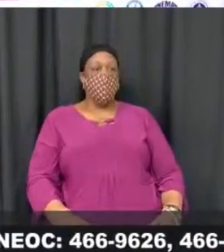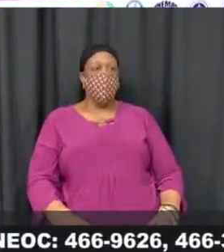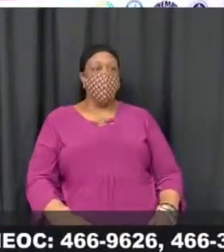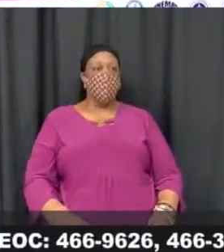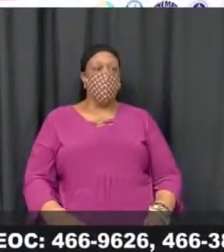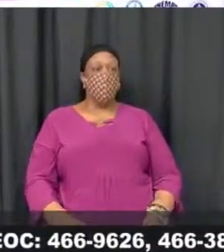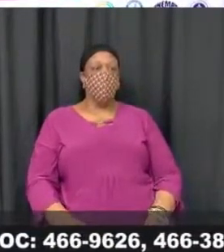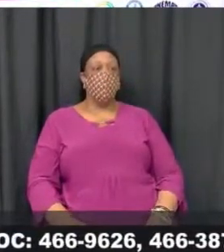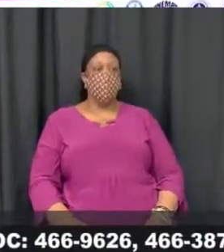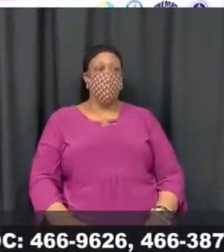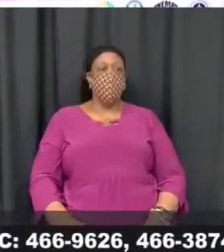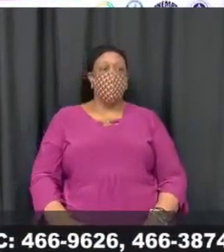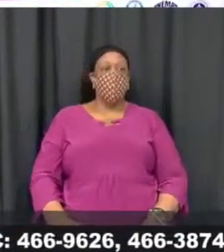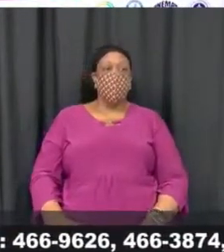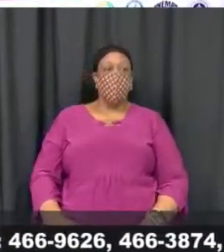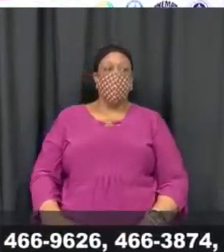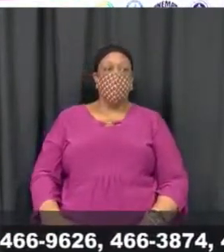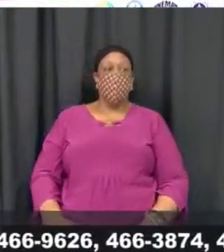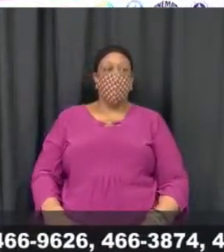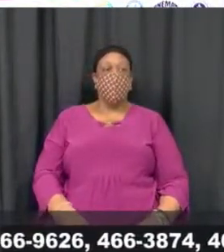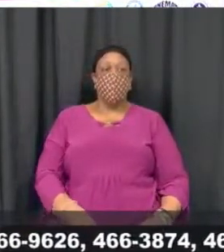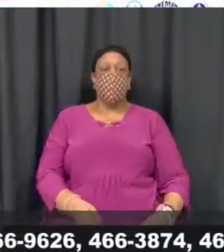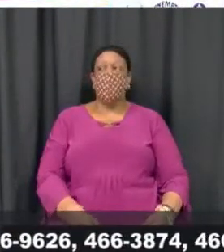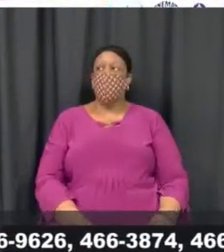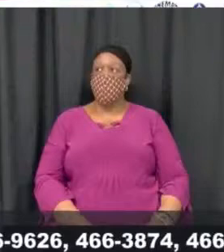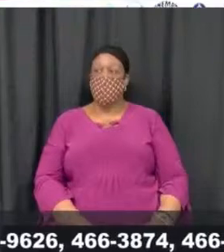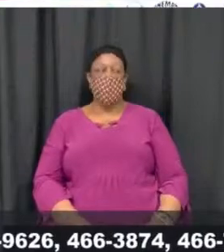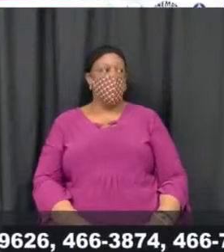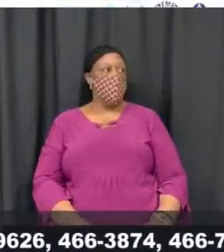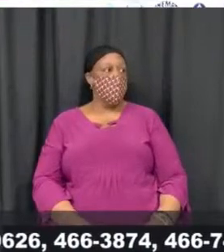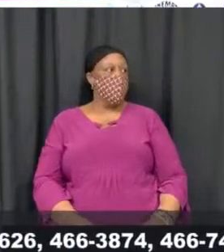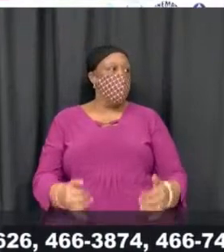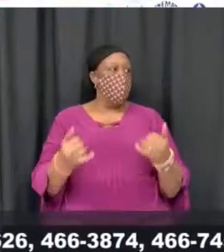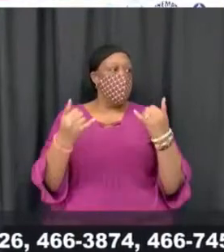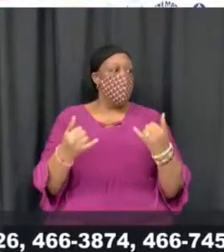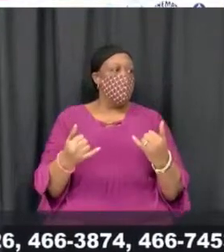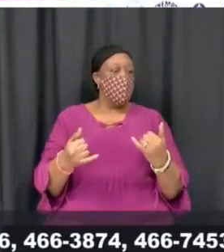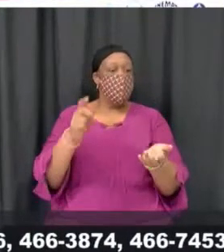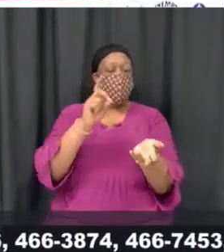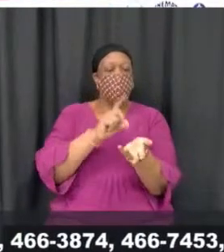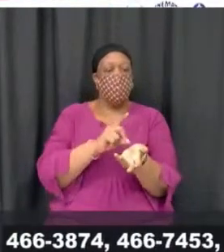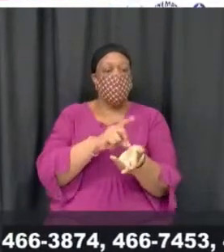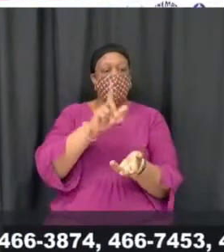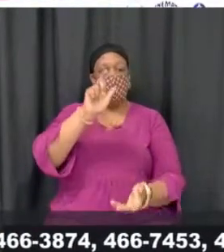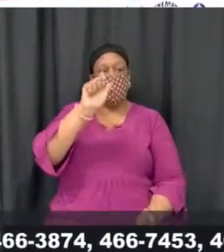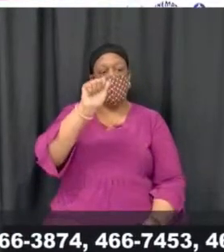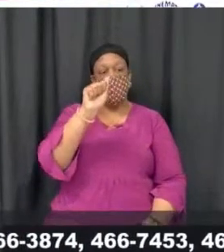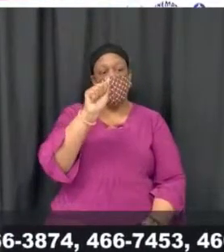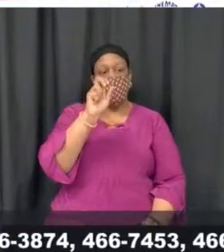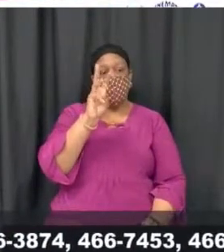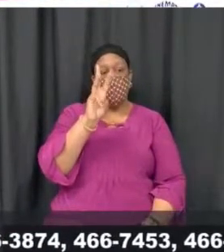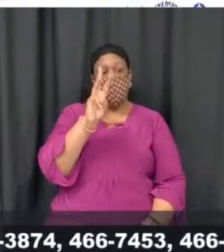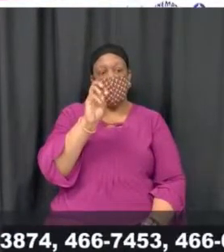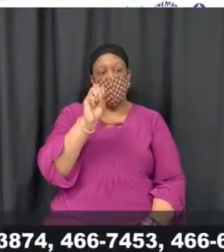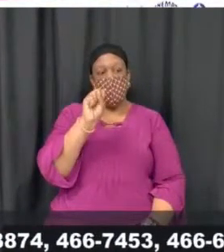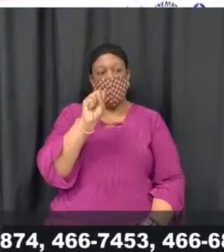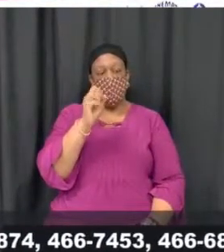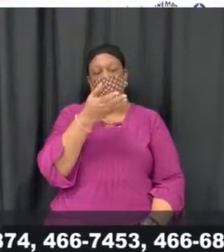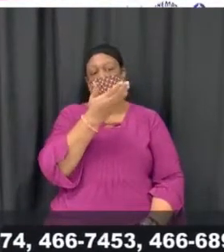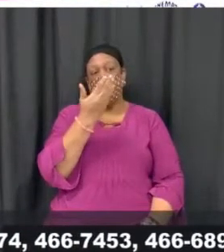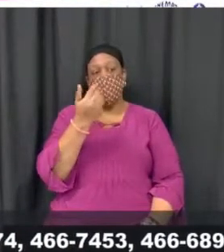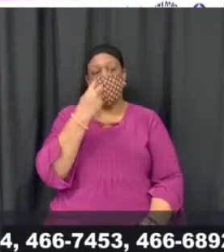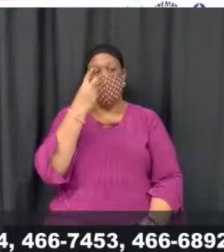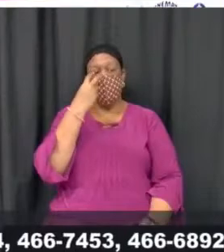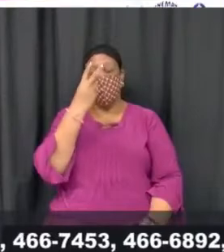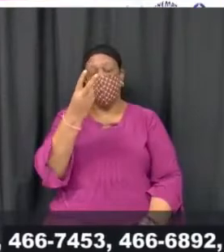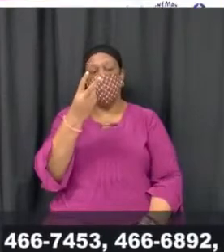Thank you, Superintendent. I now invite the Chief Medical Officer, Dr. Hazel Laws, to present the